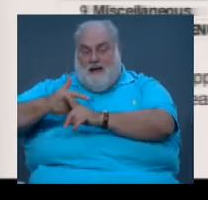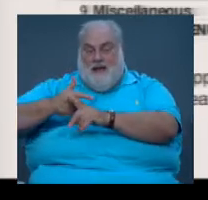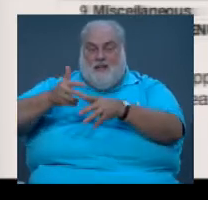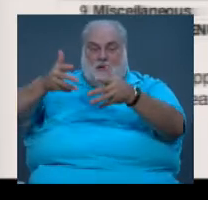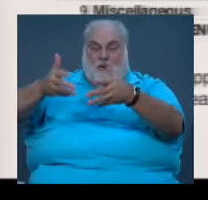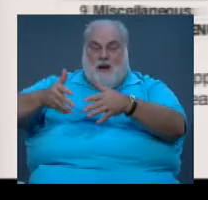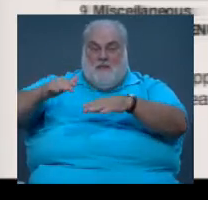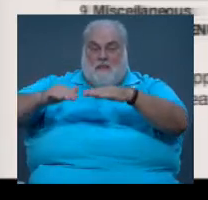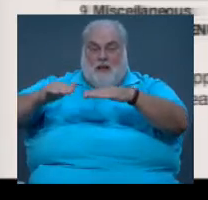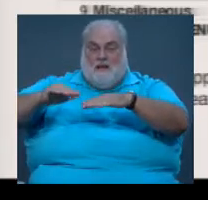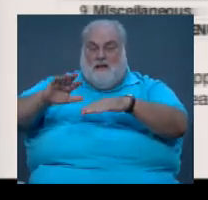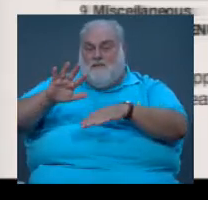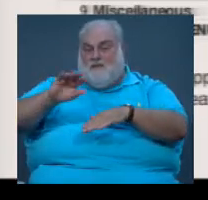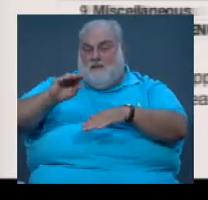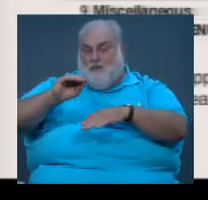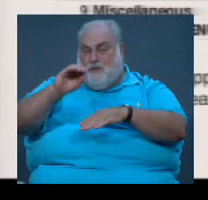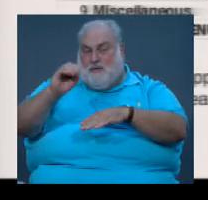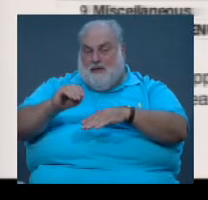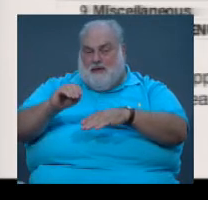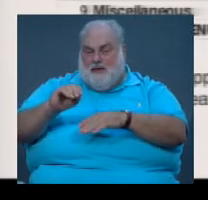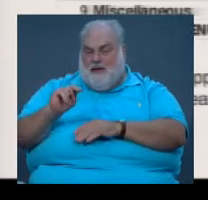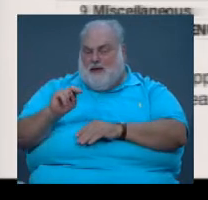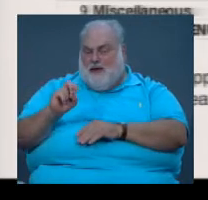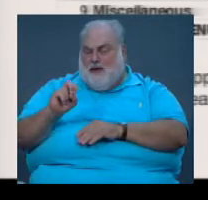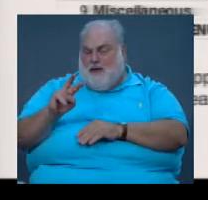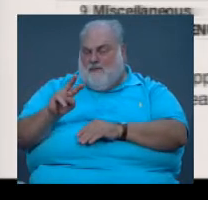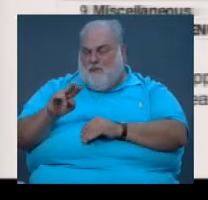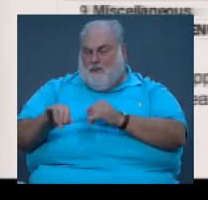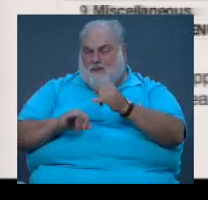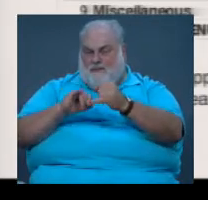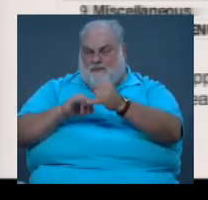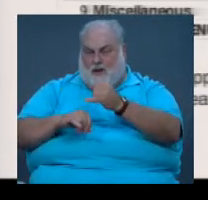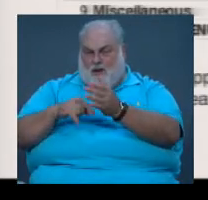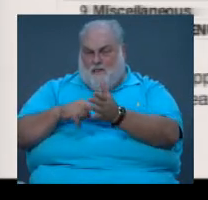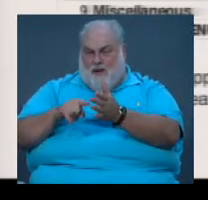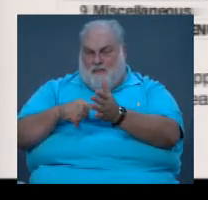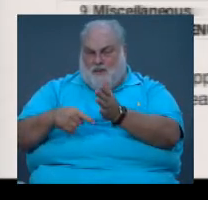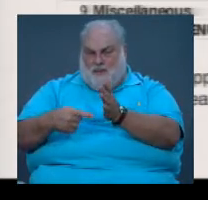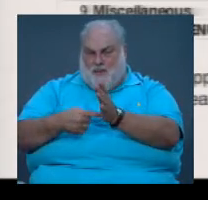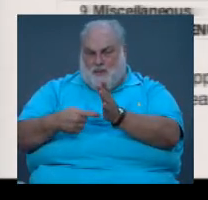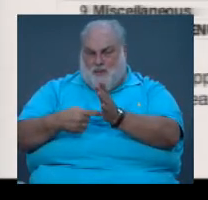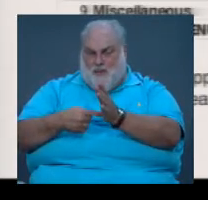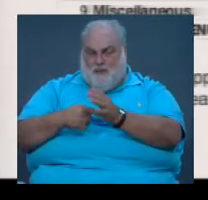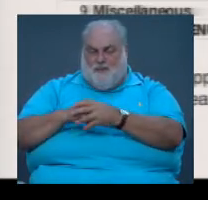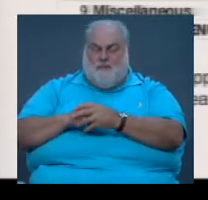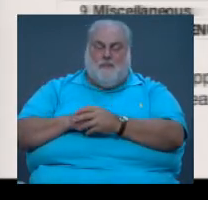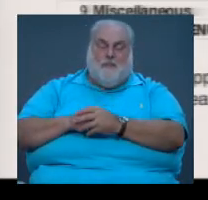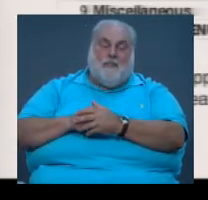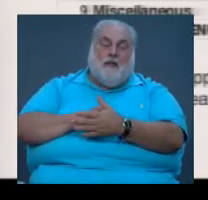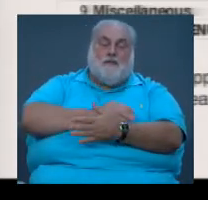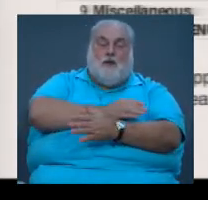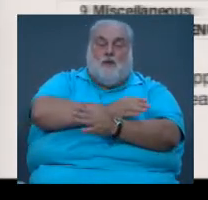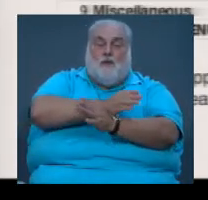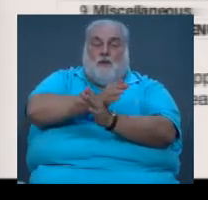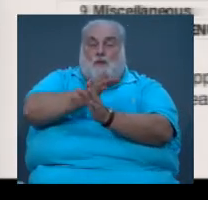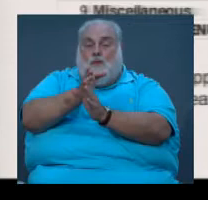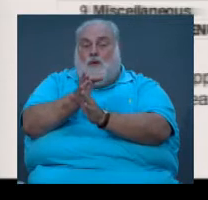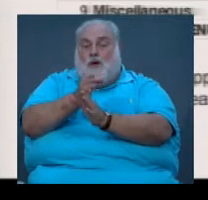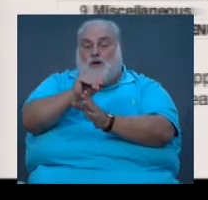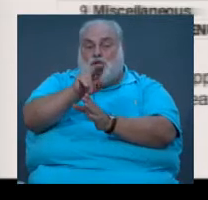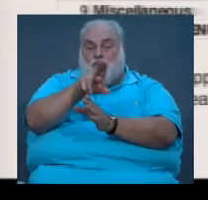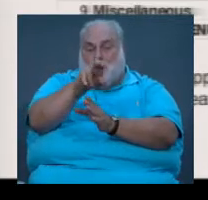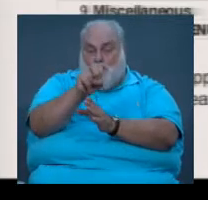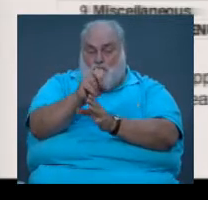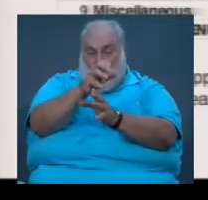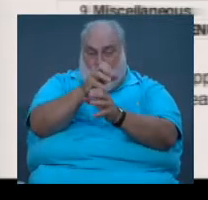the November timeline when that final payment is due. Through June, the city had received